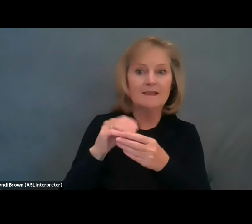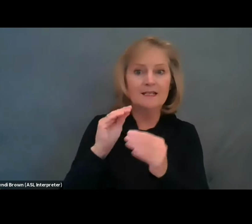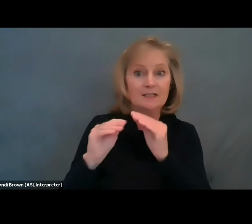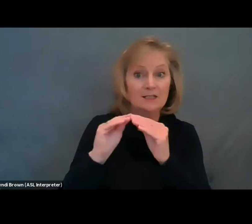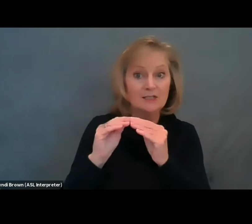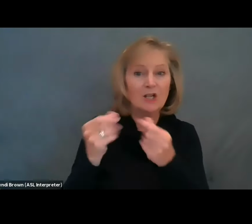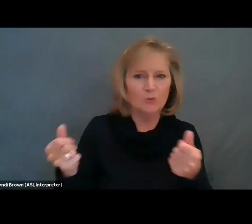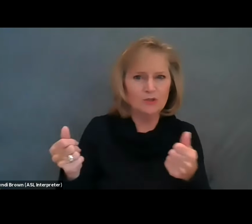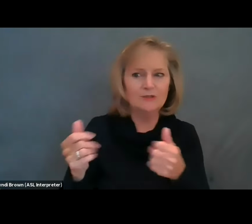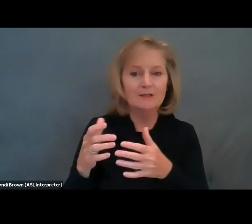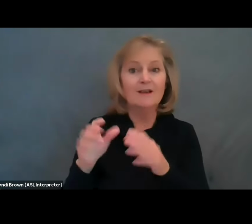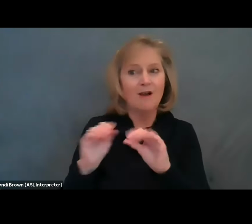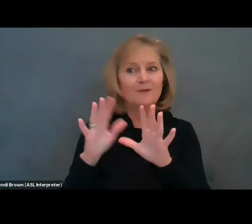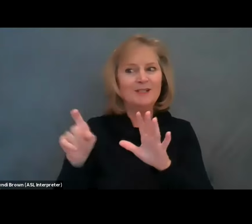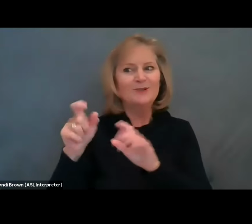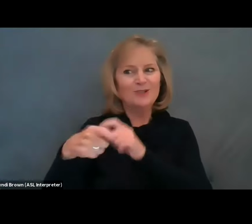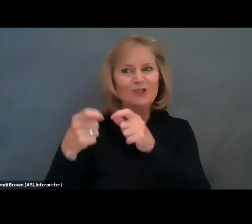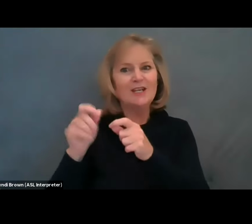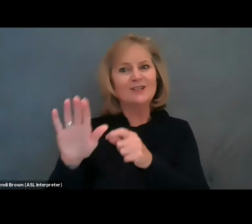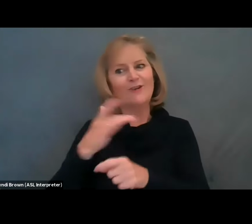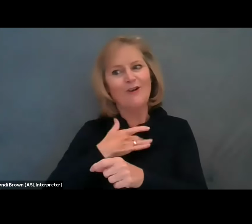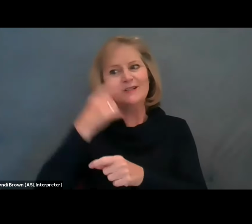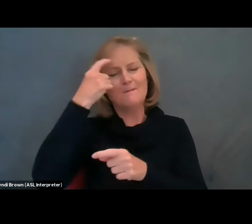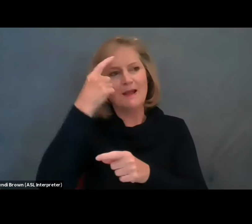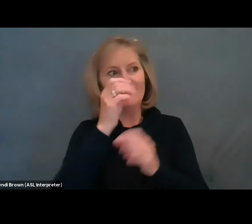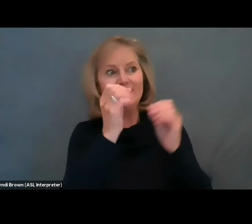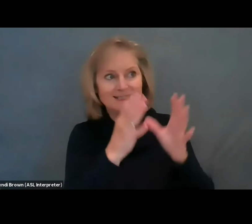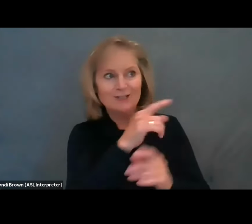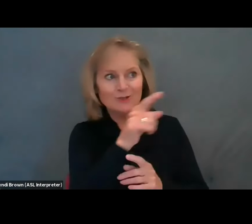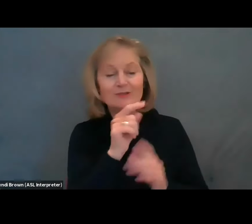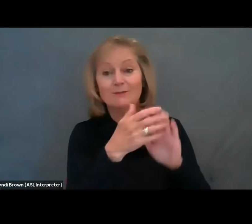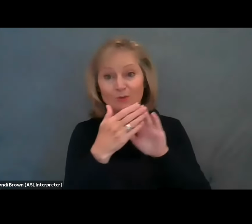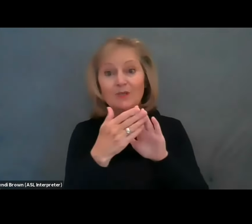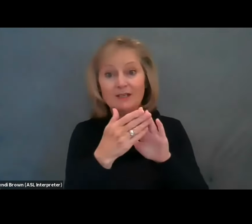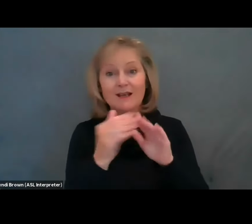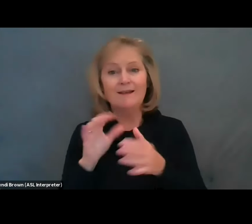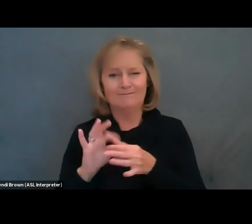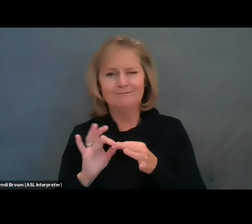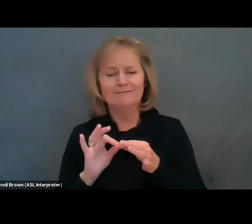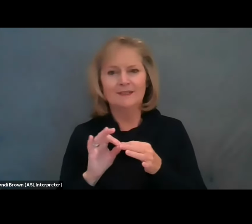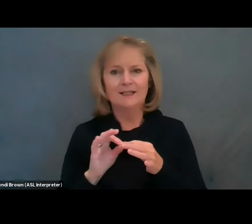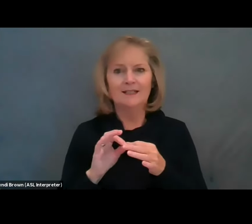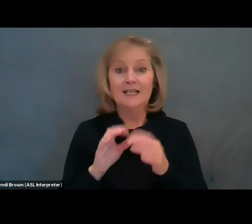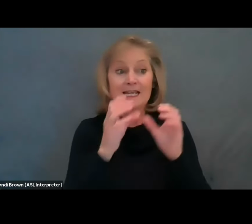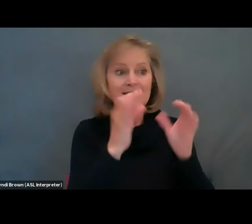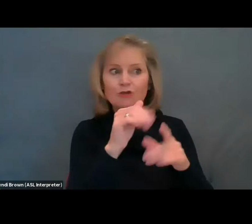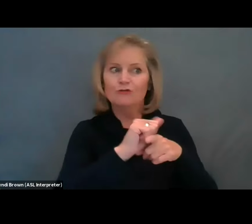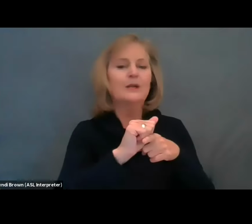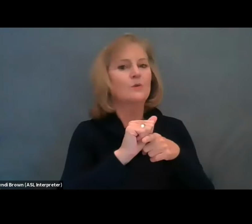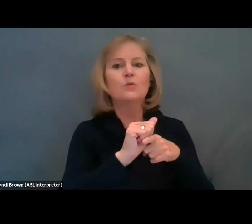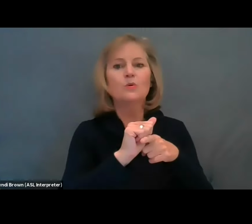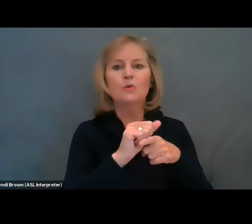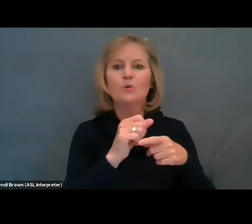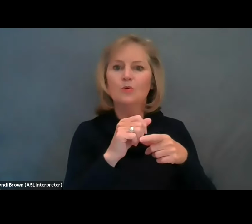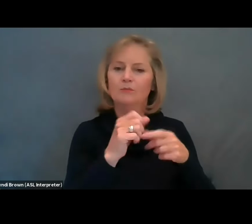solutions. Obviously, we need to change the hearts and minds of the teachers and the community, as I said, and teacher training is